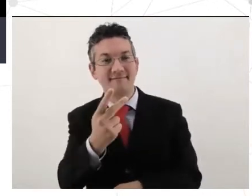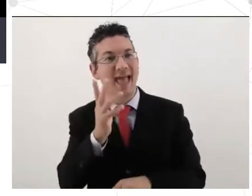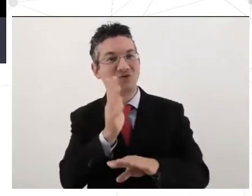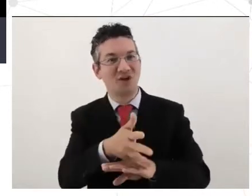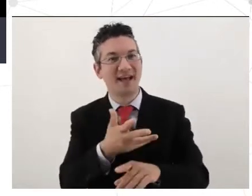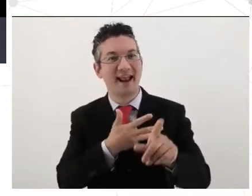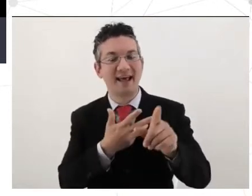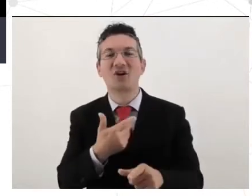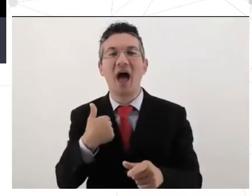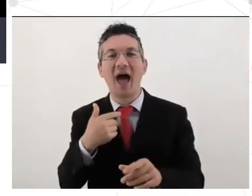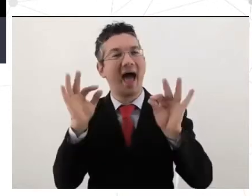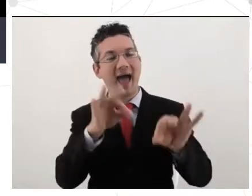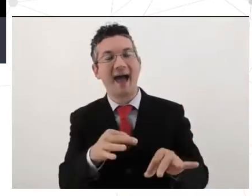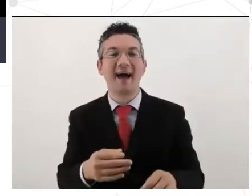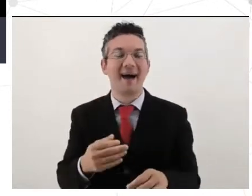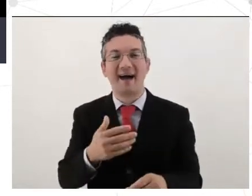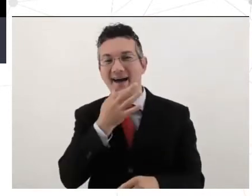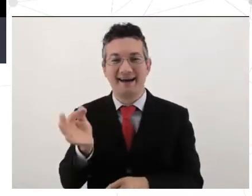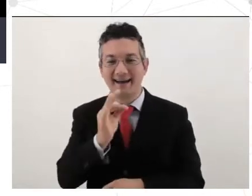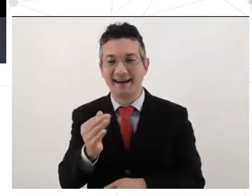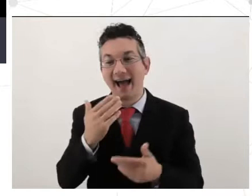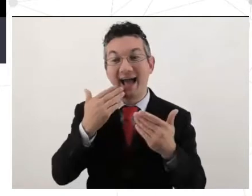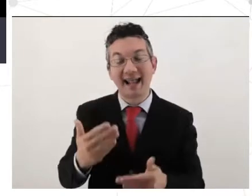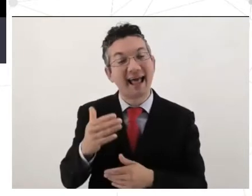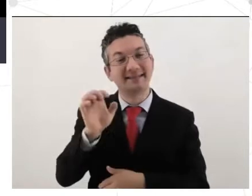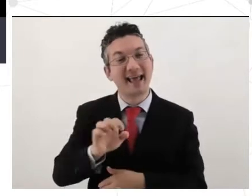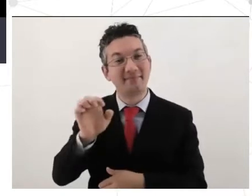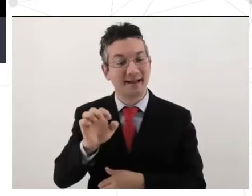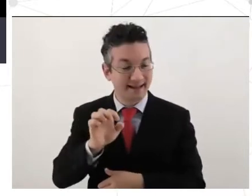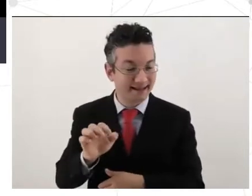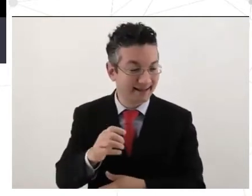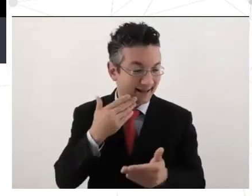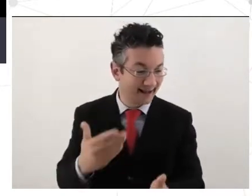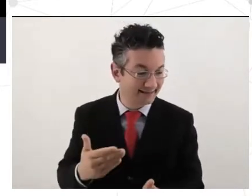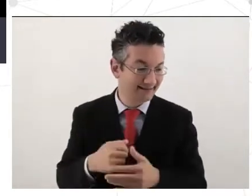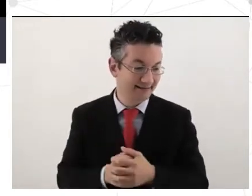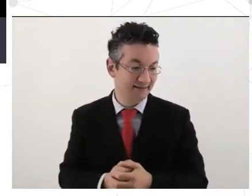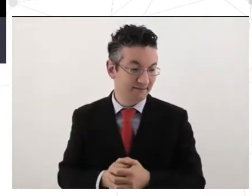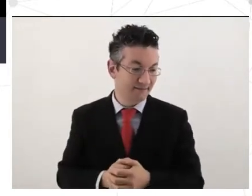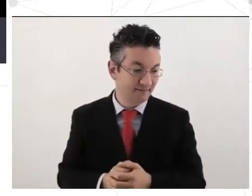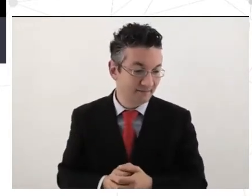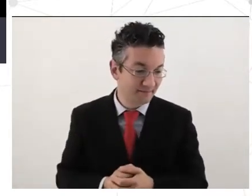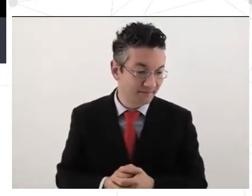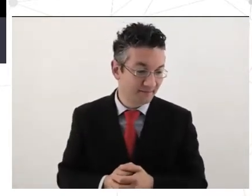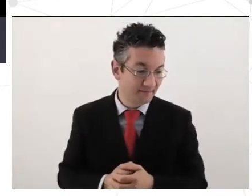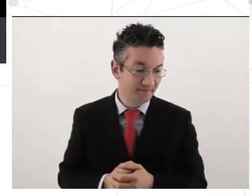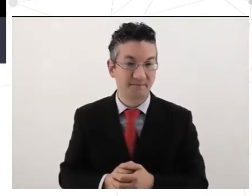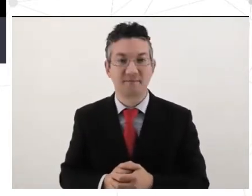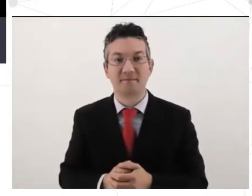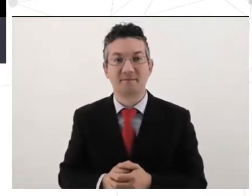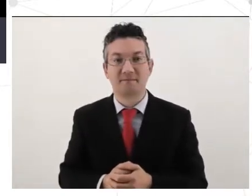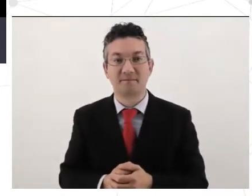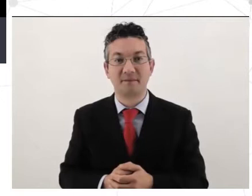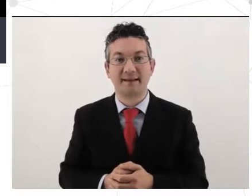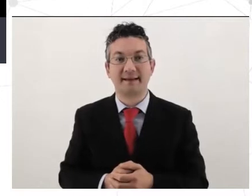mental map of the space that you're in. And it's the power of 3D sound that lets you do this. And this is really critical when you integrate such a